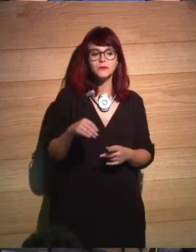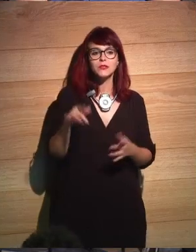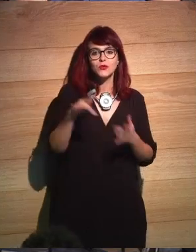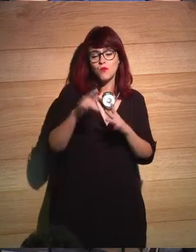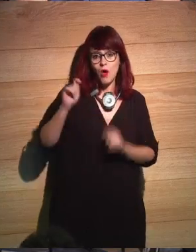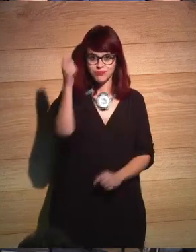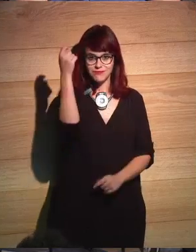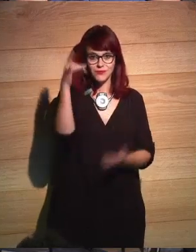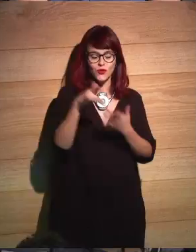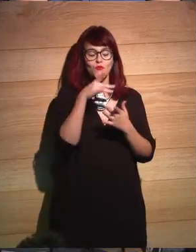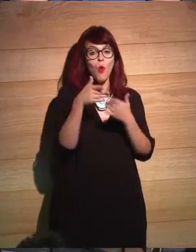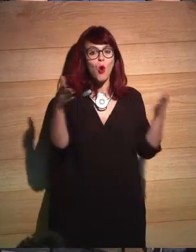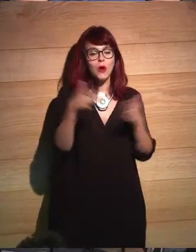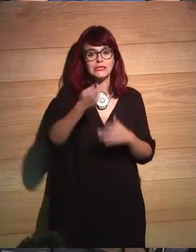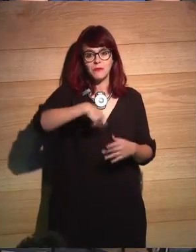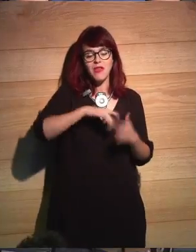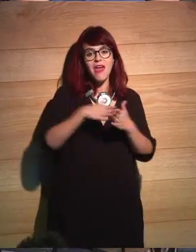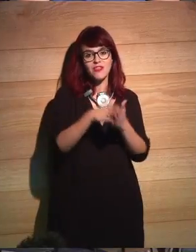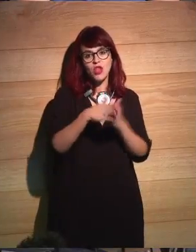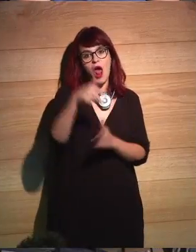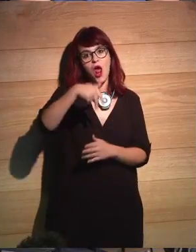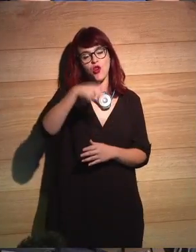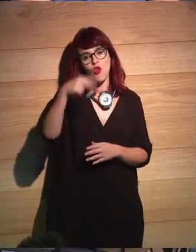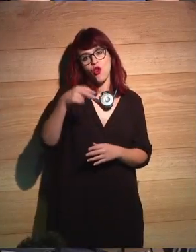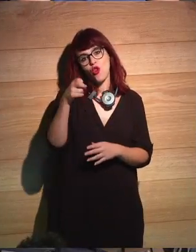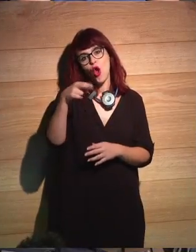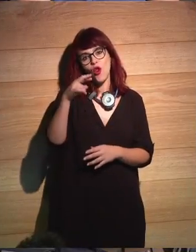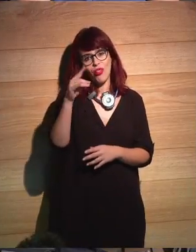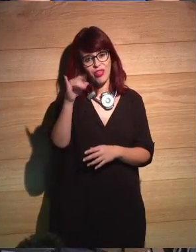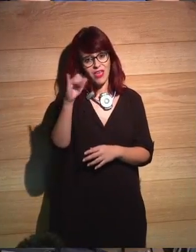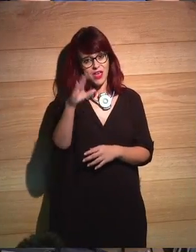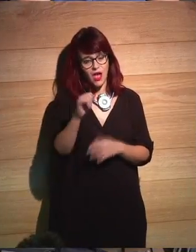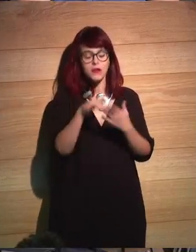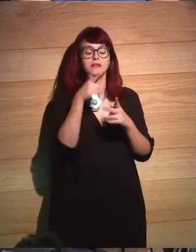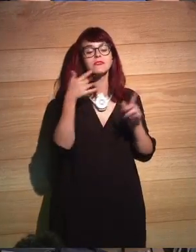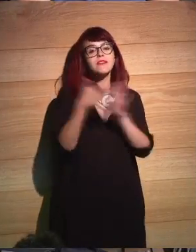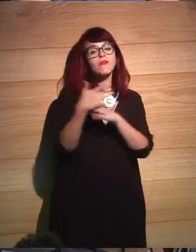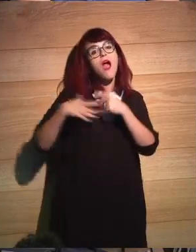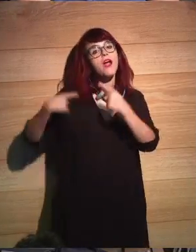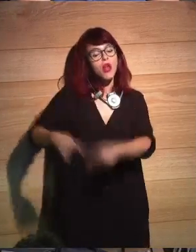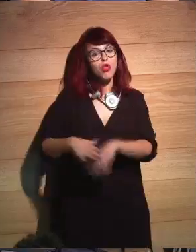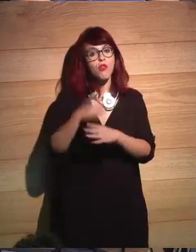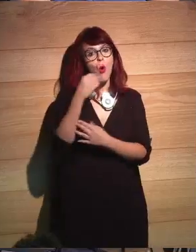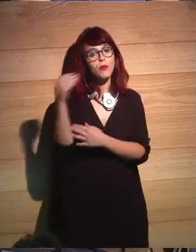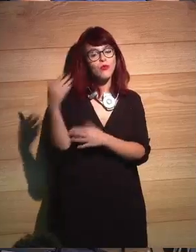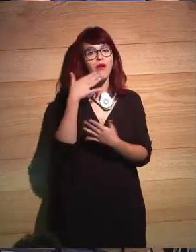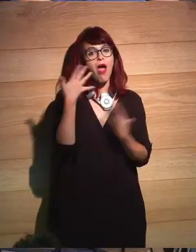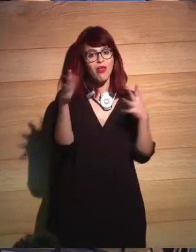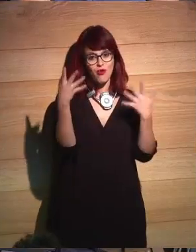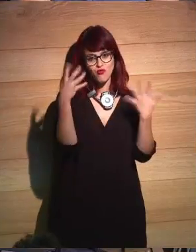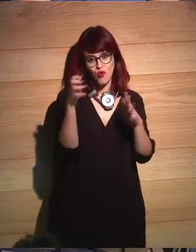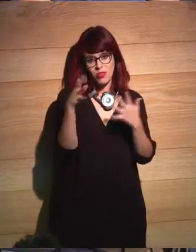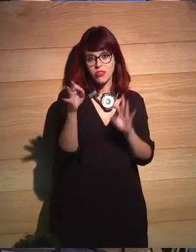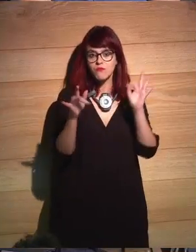agency. Naive Super, which was published by the Editorial Nórdica in Spain, describes